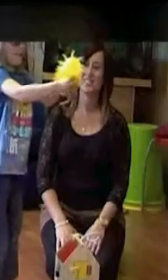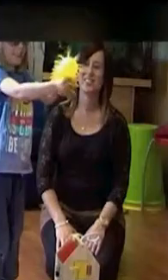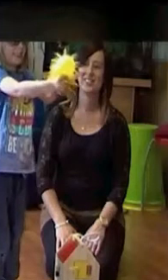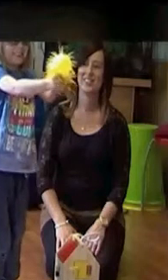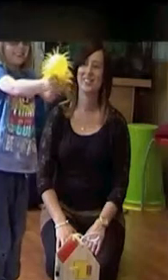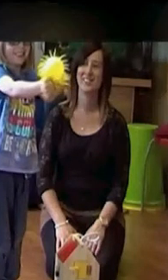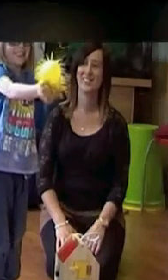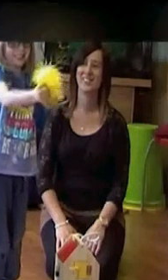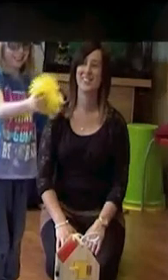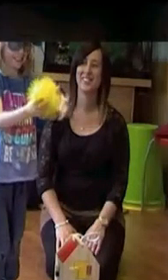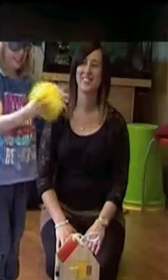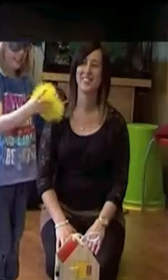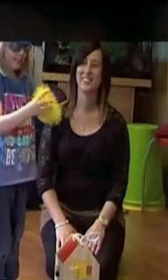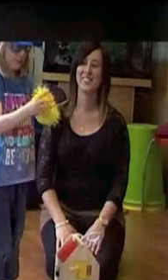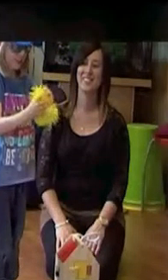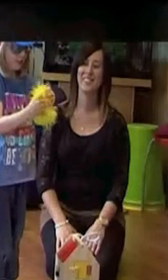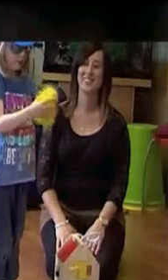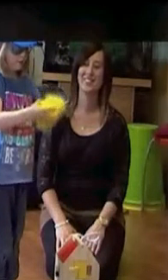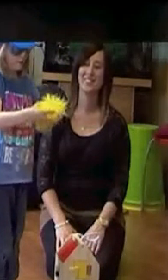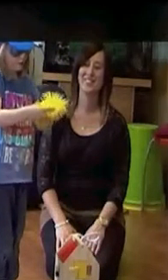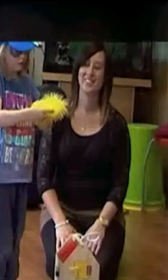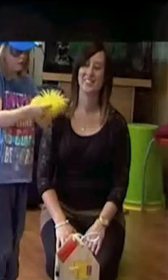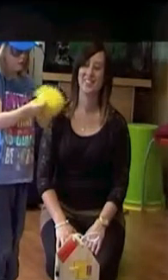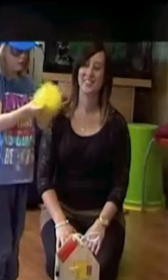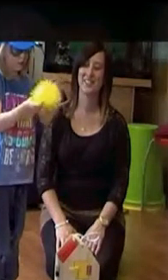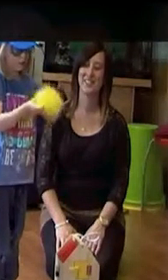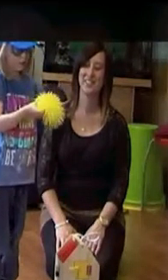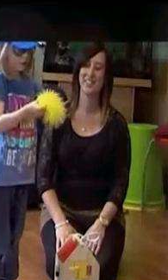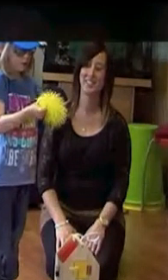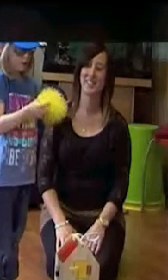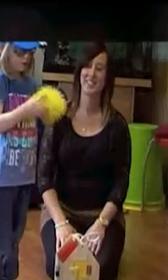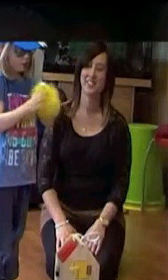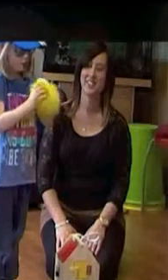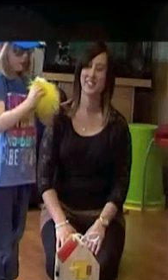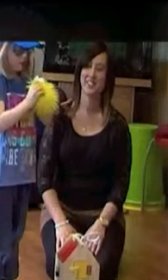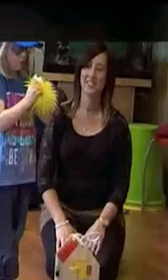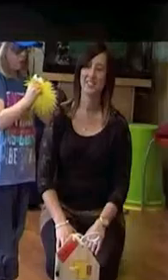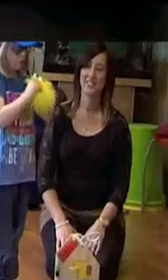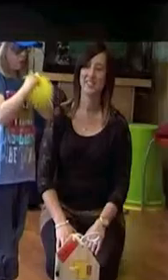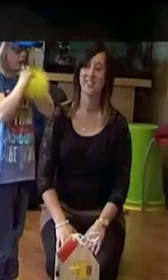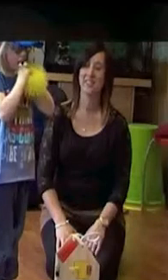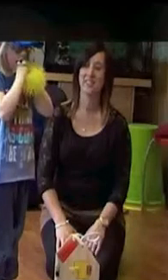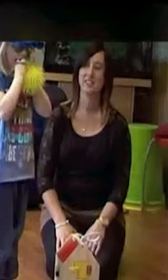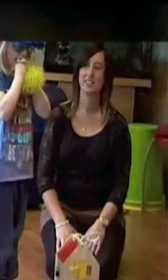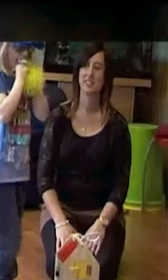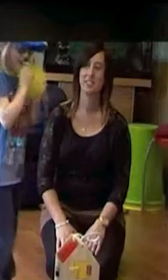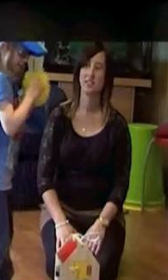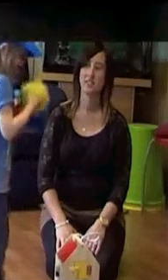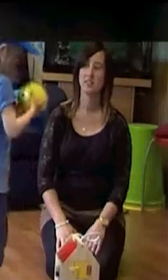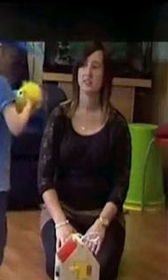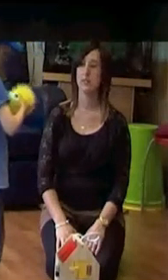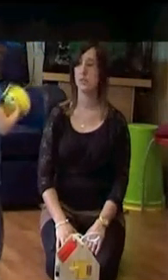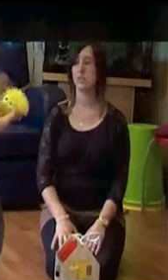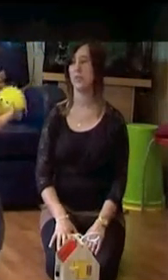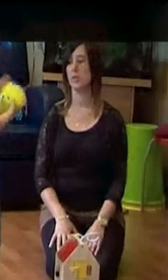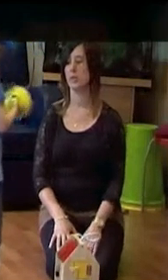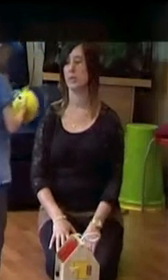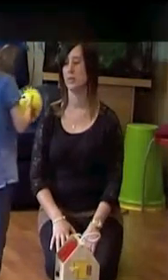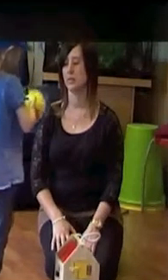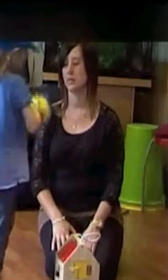look at my nose. Tactile toys encourage exploration. Emma opens a toy house